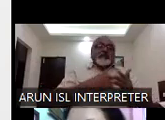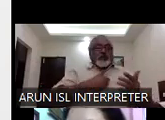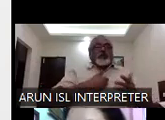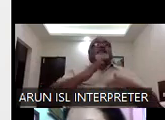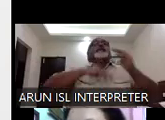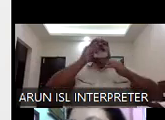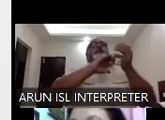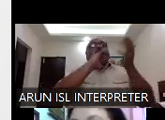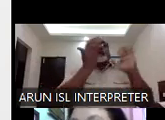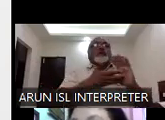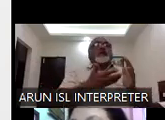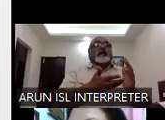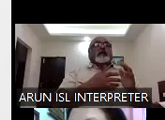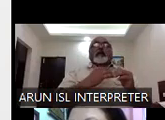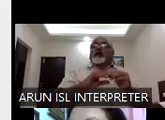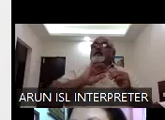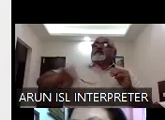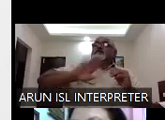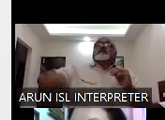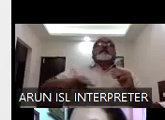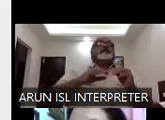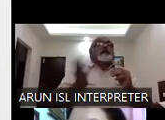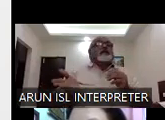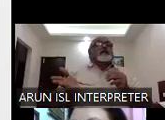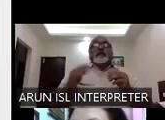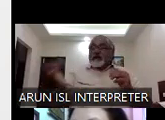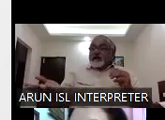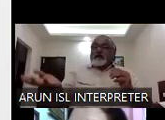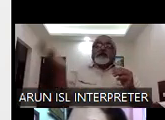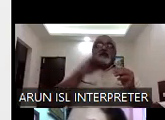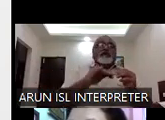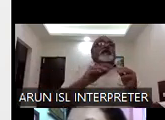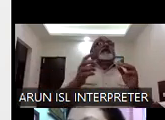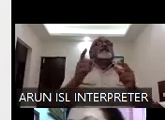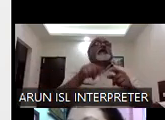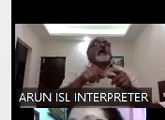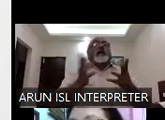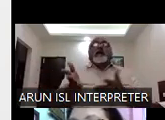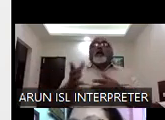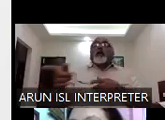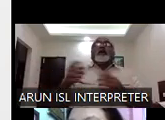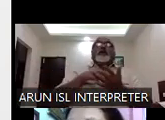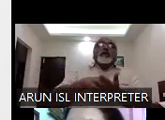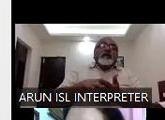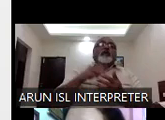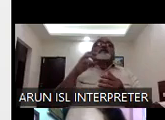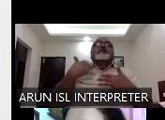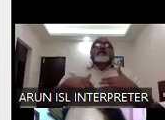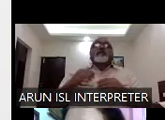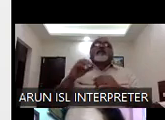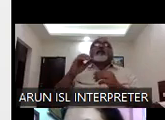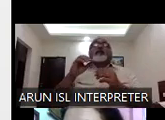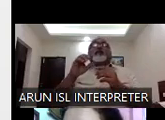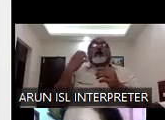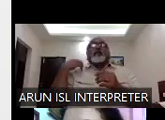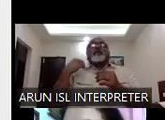forgetting everyone who may be vulnerable. So what we have done is we have not remembered the vulnerability of people. We have not taken into the